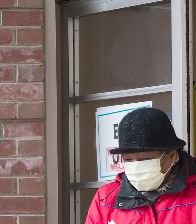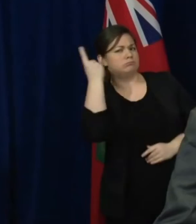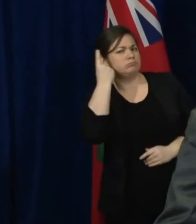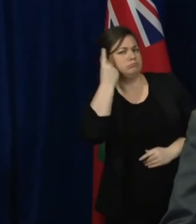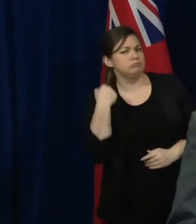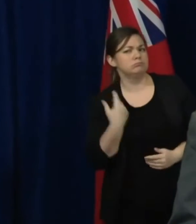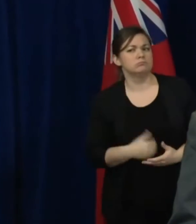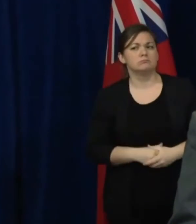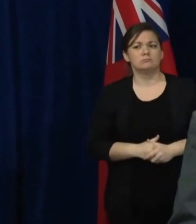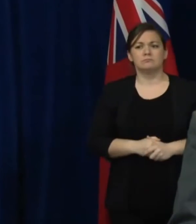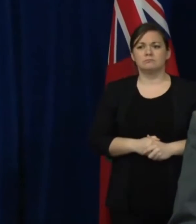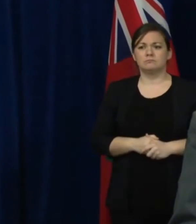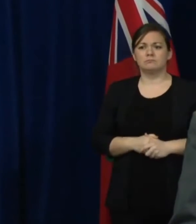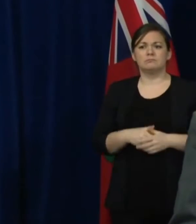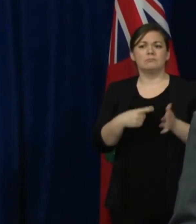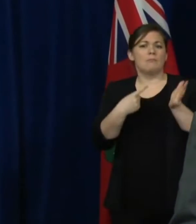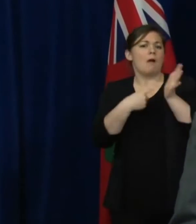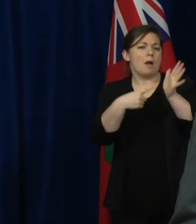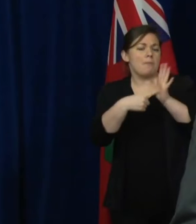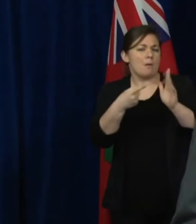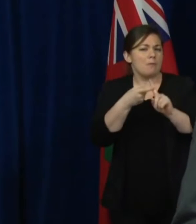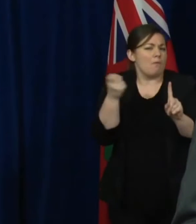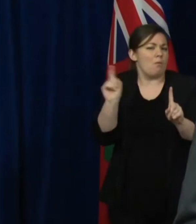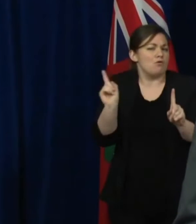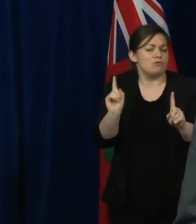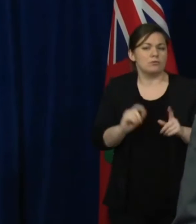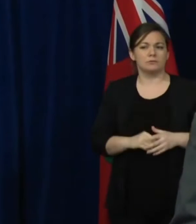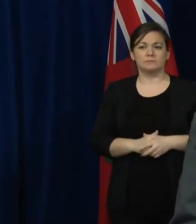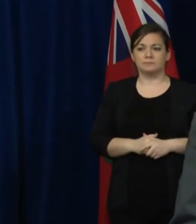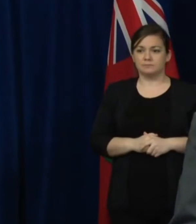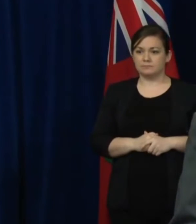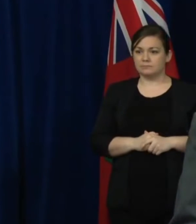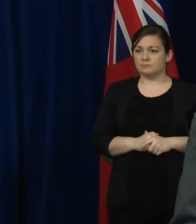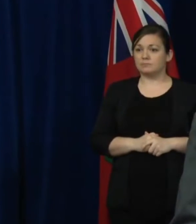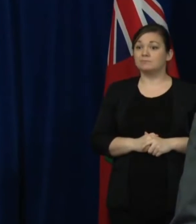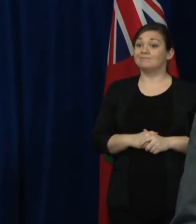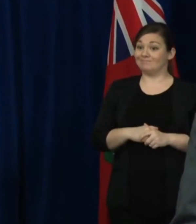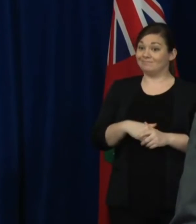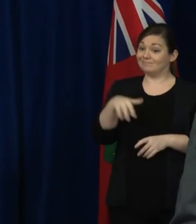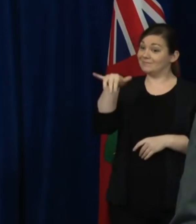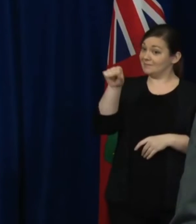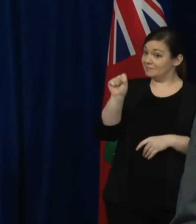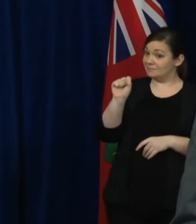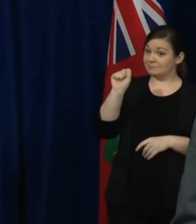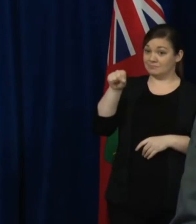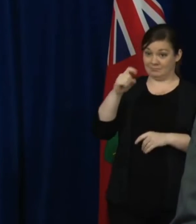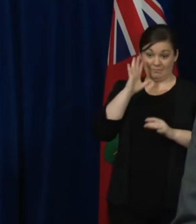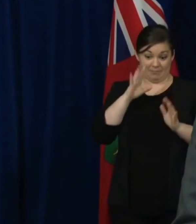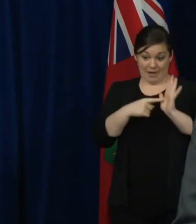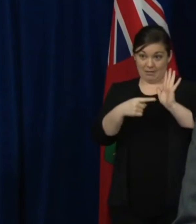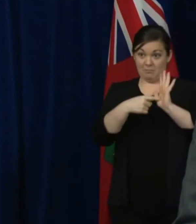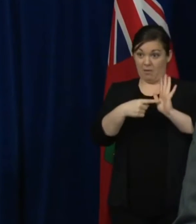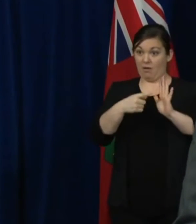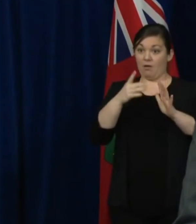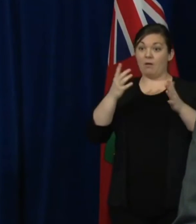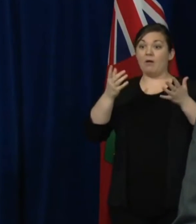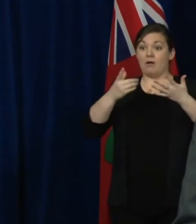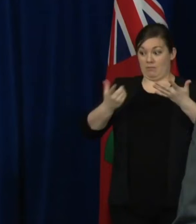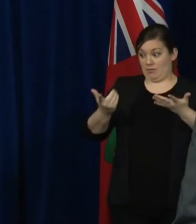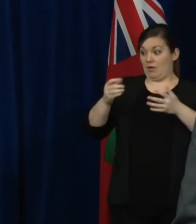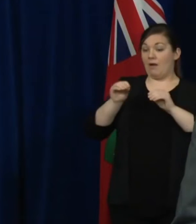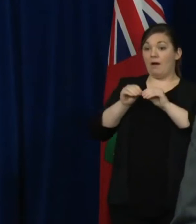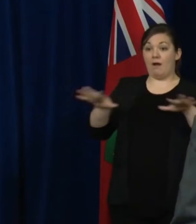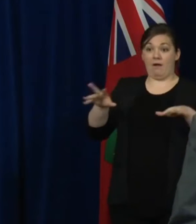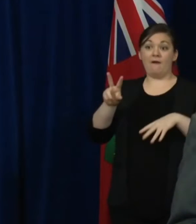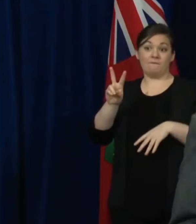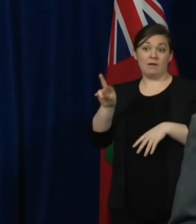but we are in unprecedented times. Underlying any economic challenge like the one we faced is a matter of confidence.